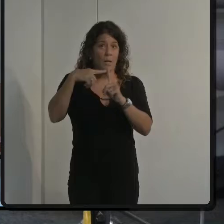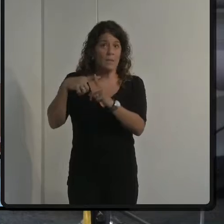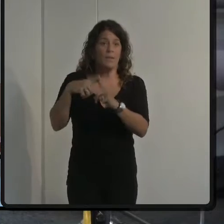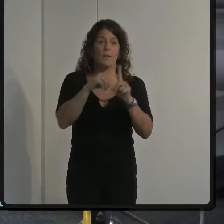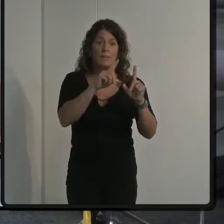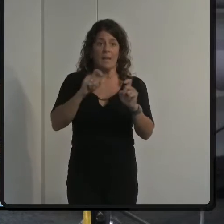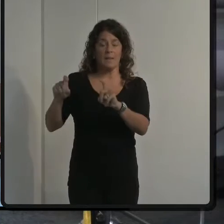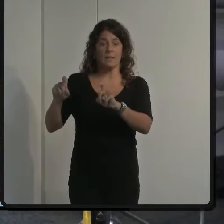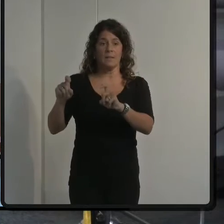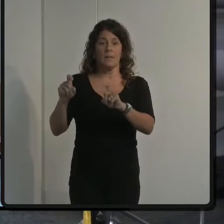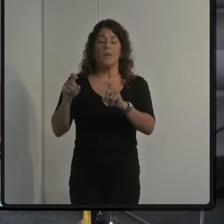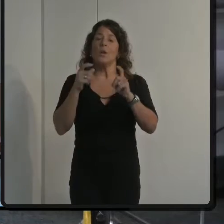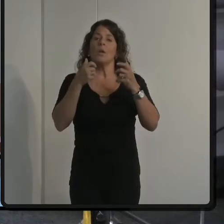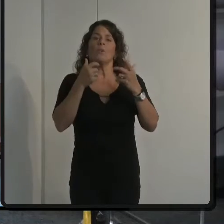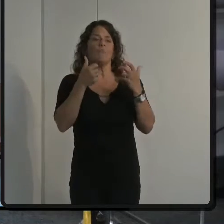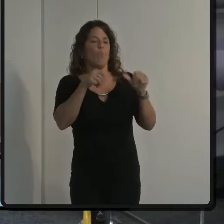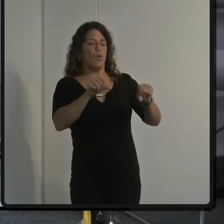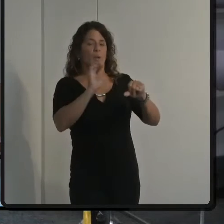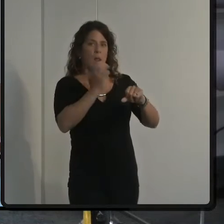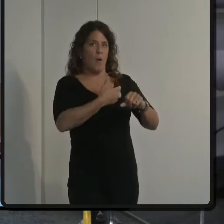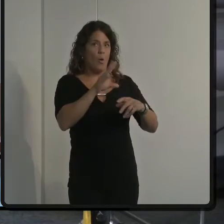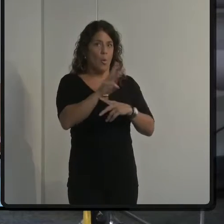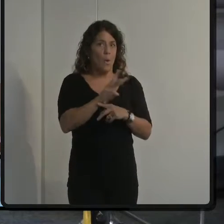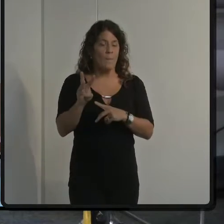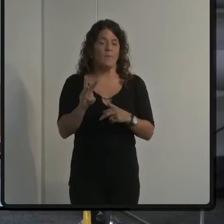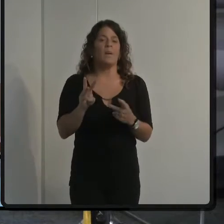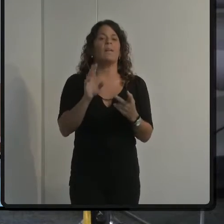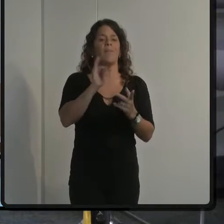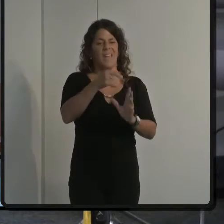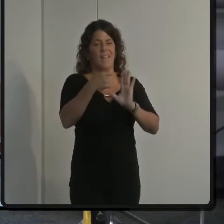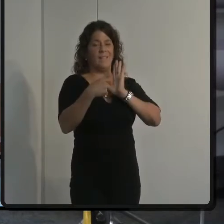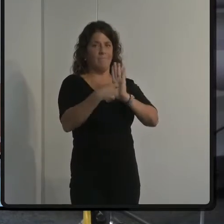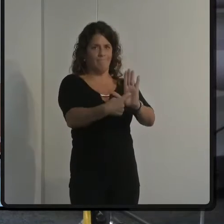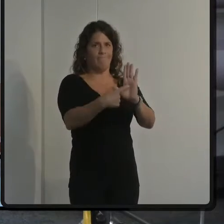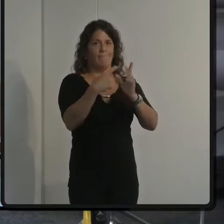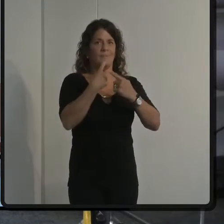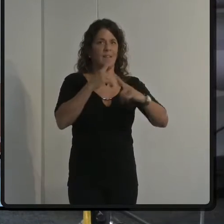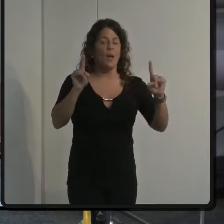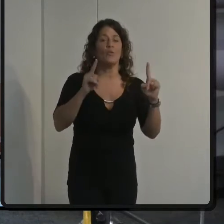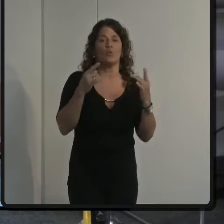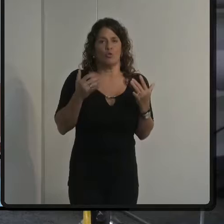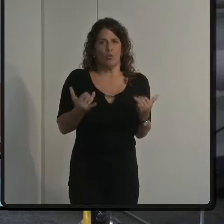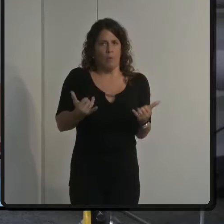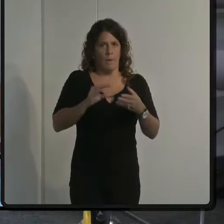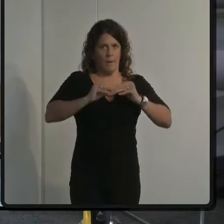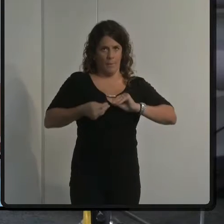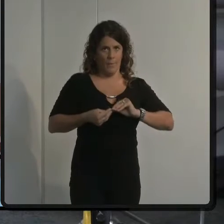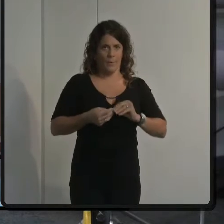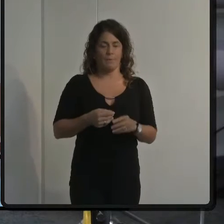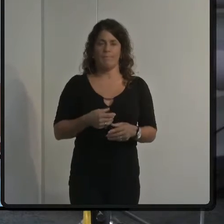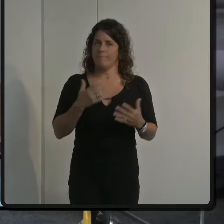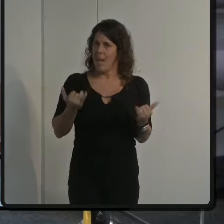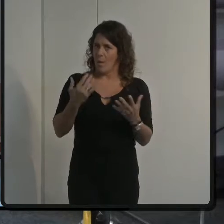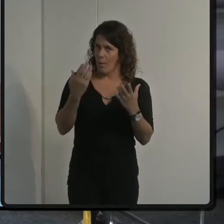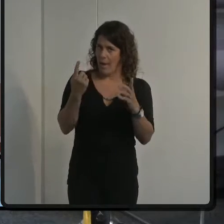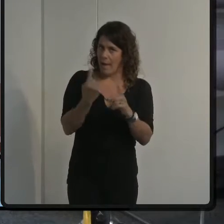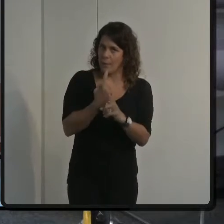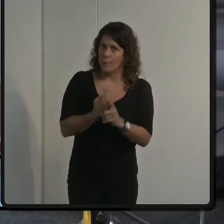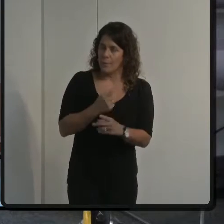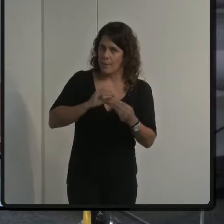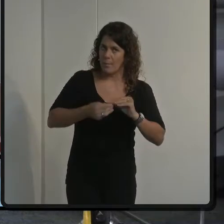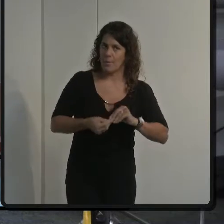on our website, reflects our current status. Please note, though, that there will always be